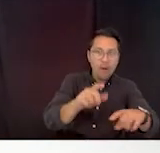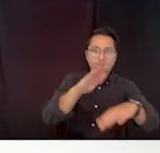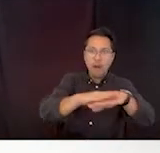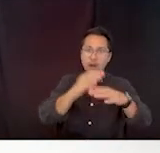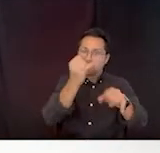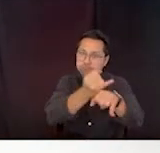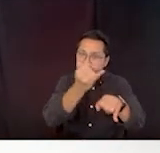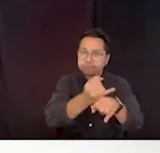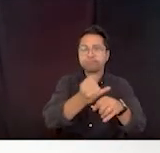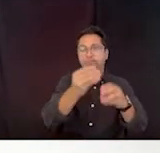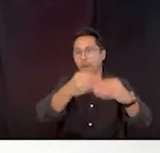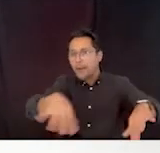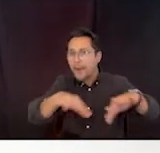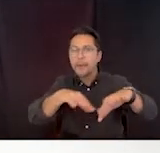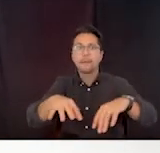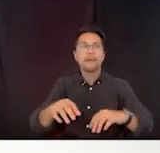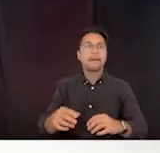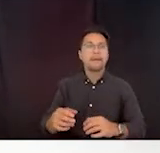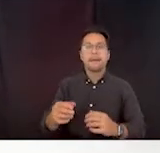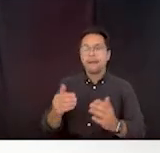how much access you'll have to them.